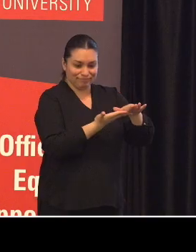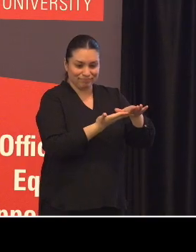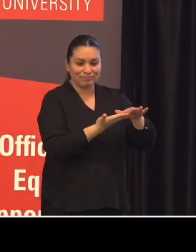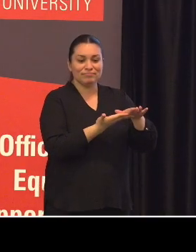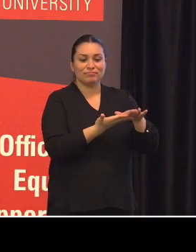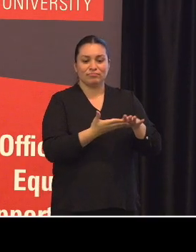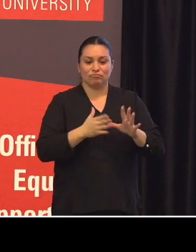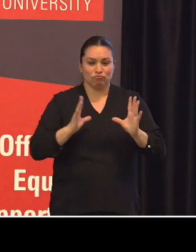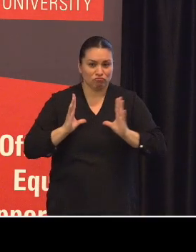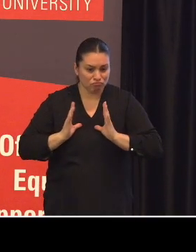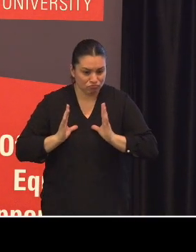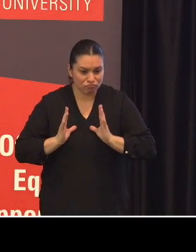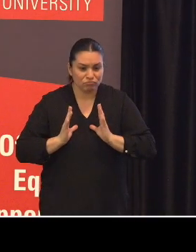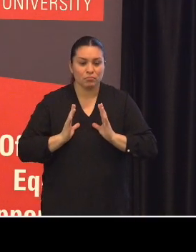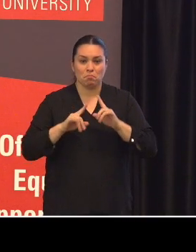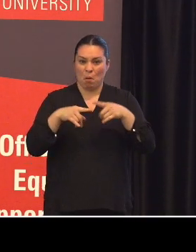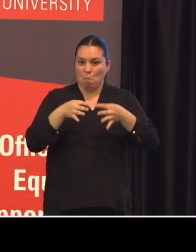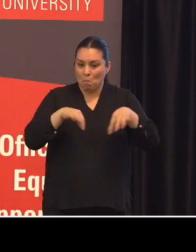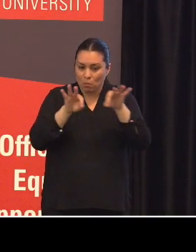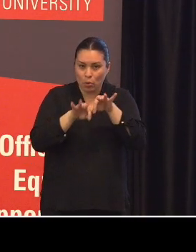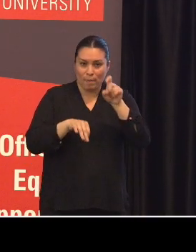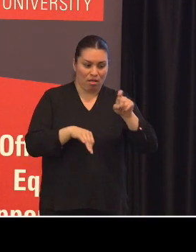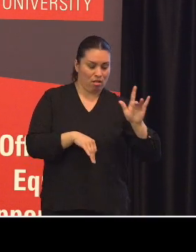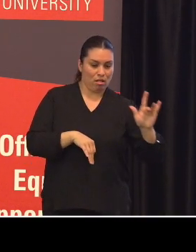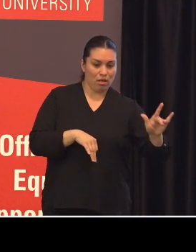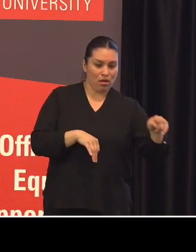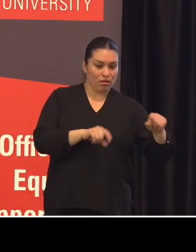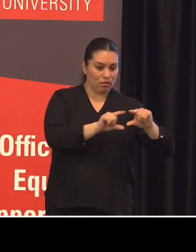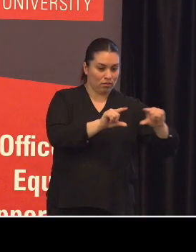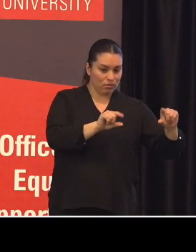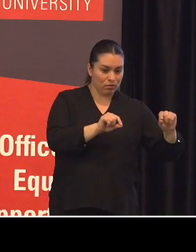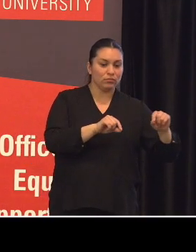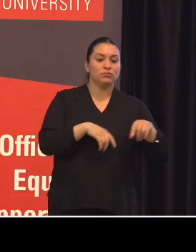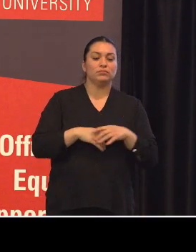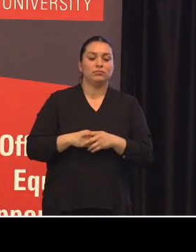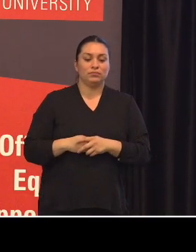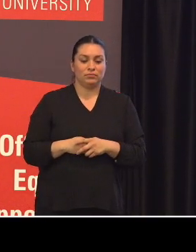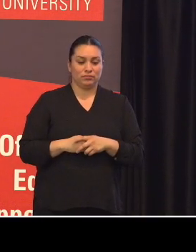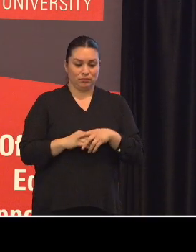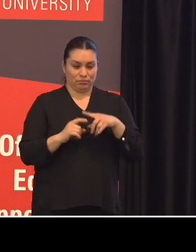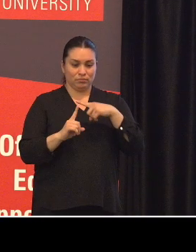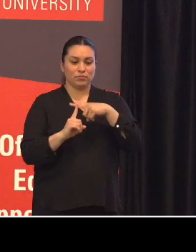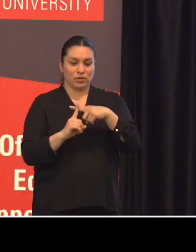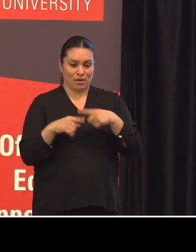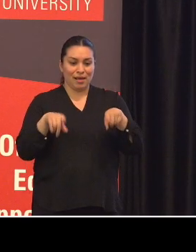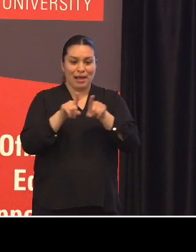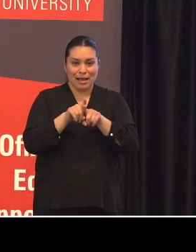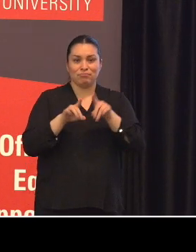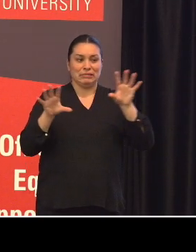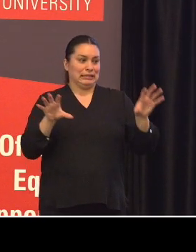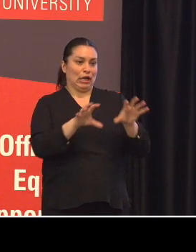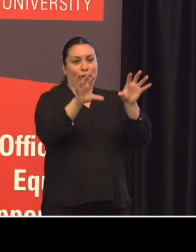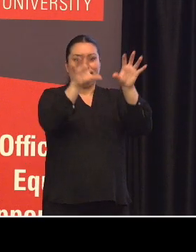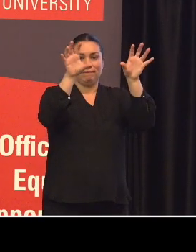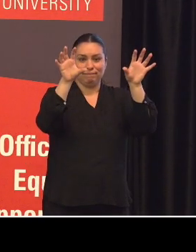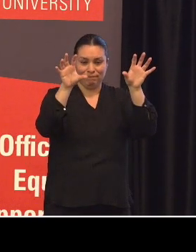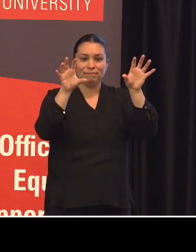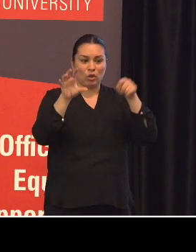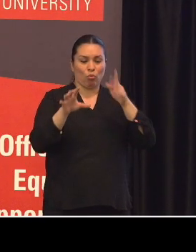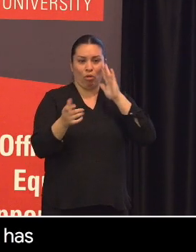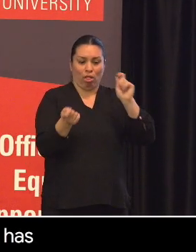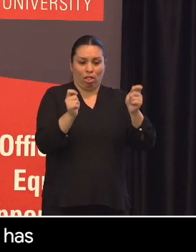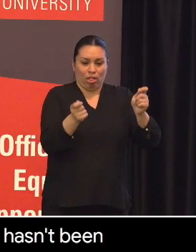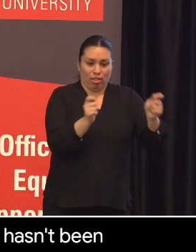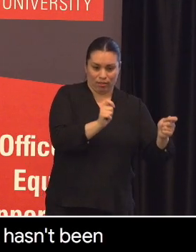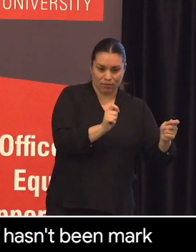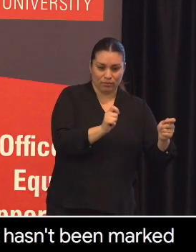Mark as Decorative. Done. Really important that we do that. Why? Because if there is no alternative text and it